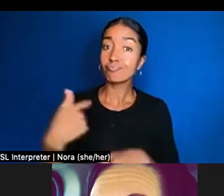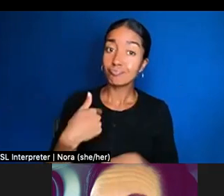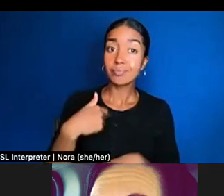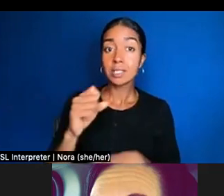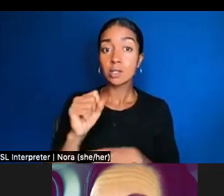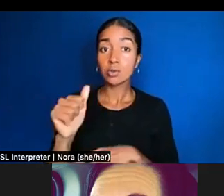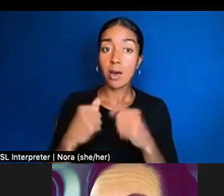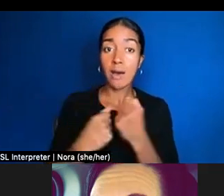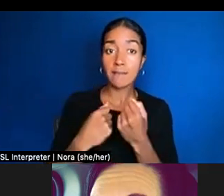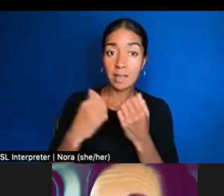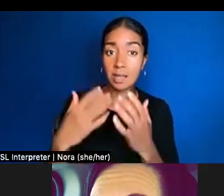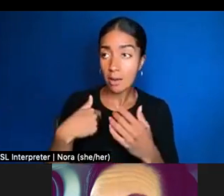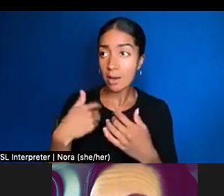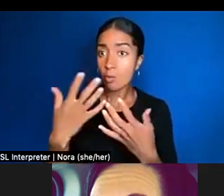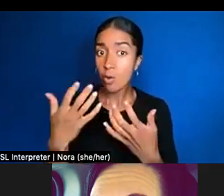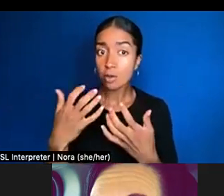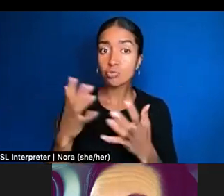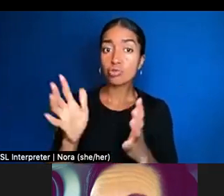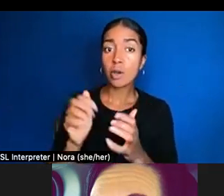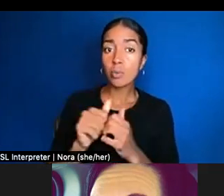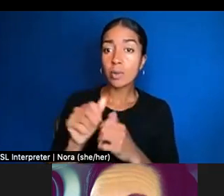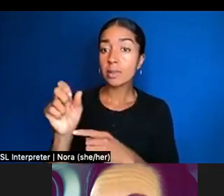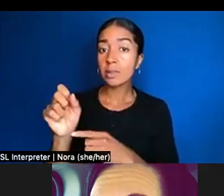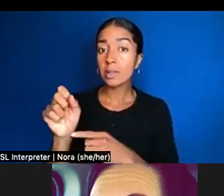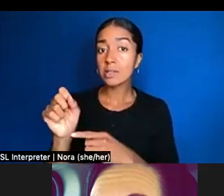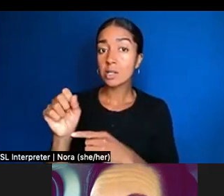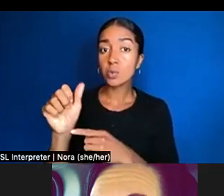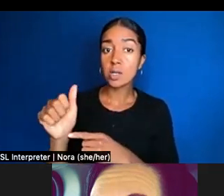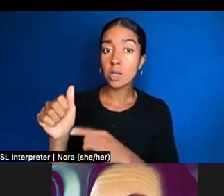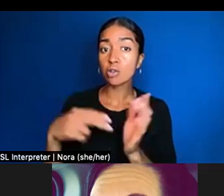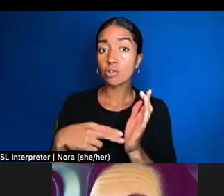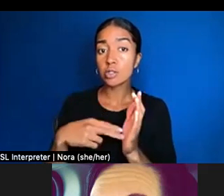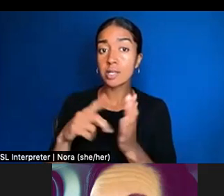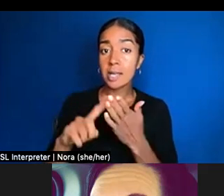and you're interested in talking to the sexual assault nurse examiner.